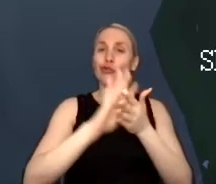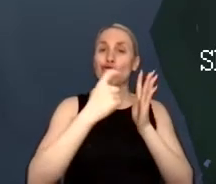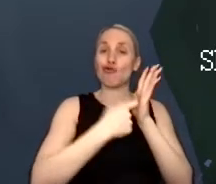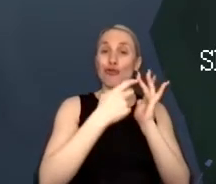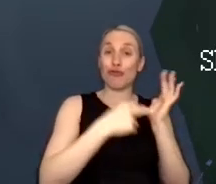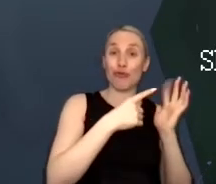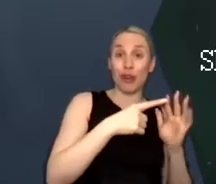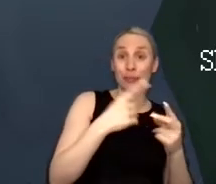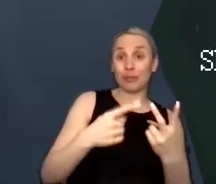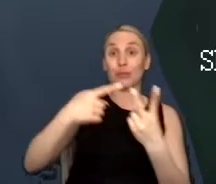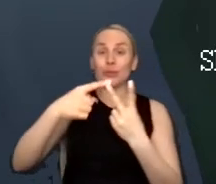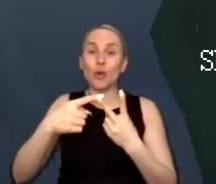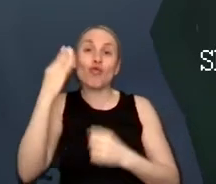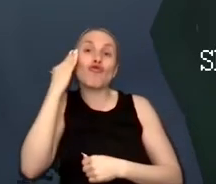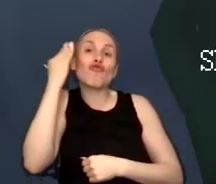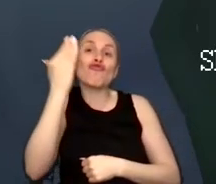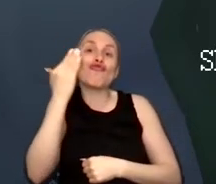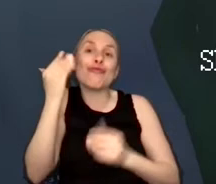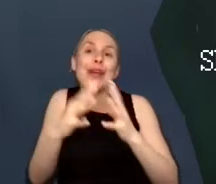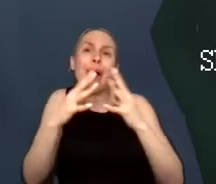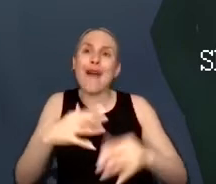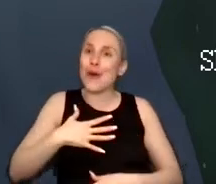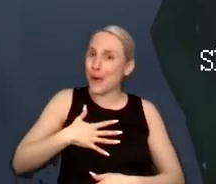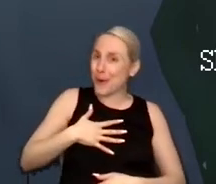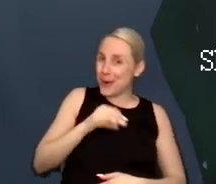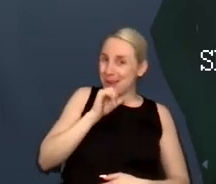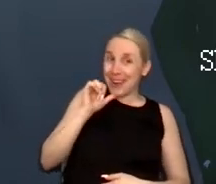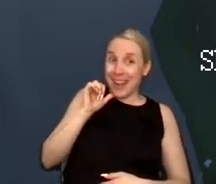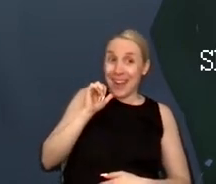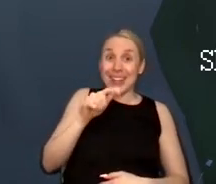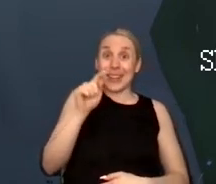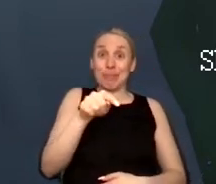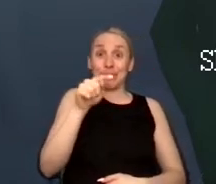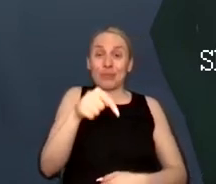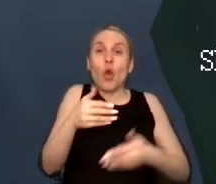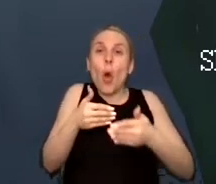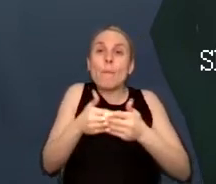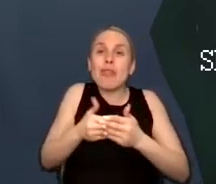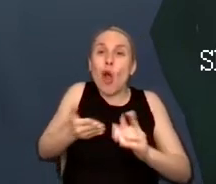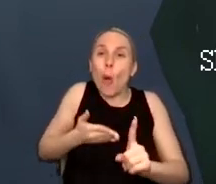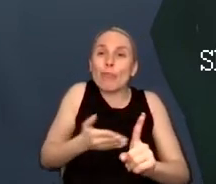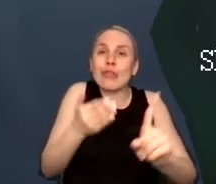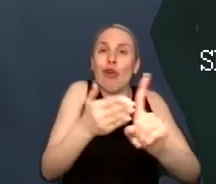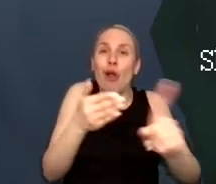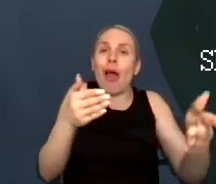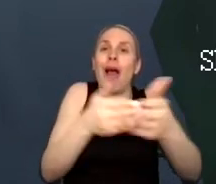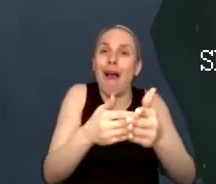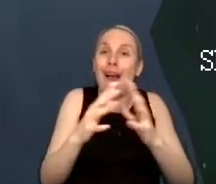is an obstacle hive. We haven't gotten there yet. We're on it now. Oh, we're here. We're an obstacle hive. Oh my god. We've arrived. Good idea. Wishes are